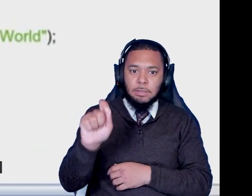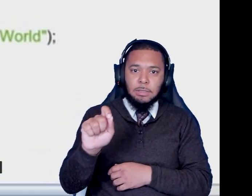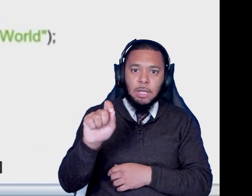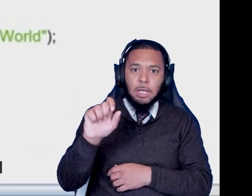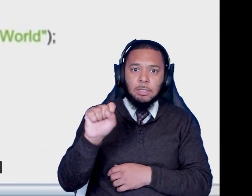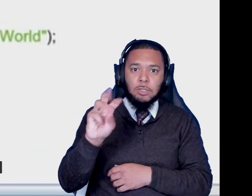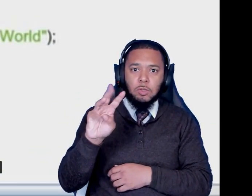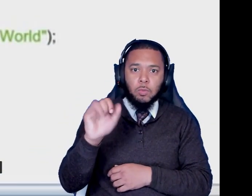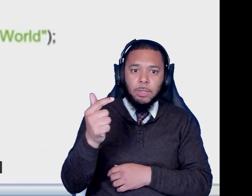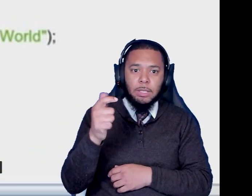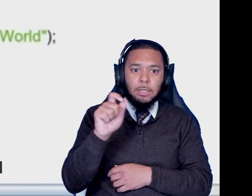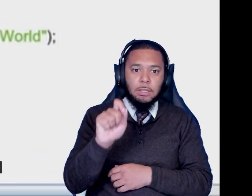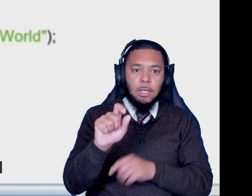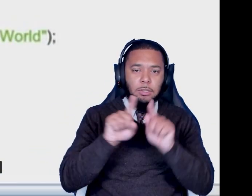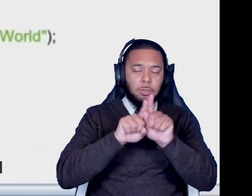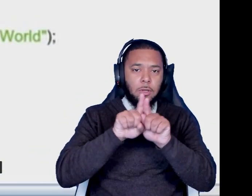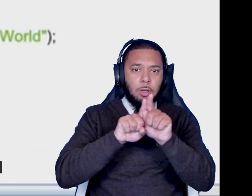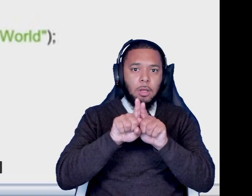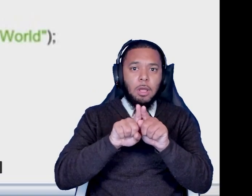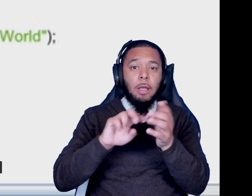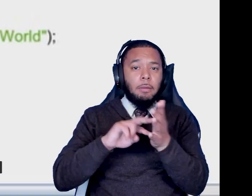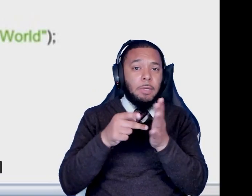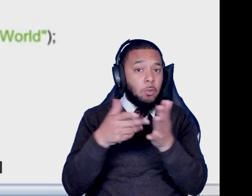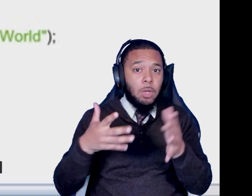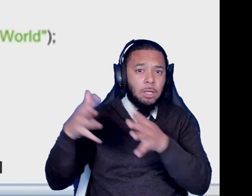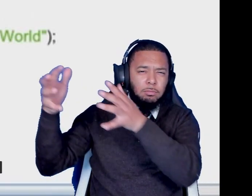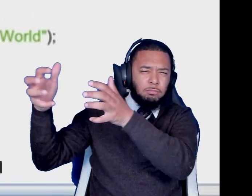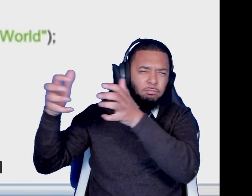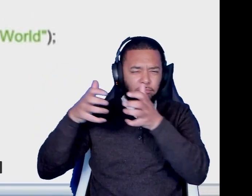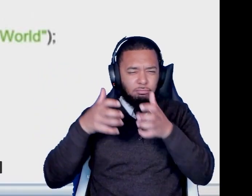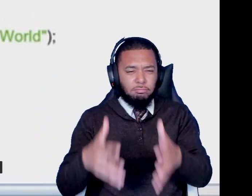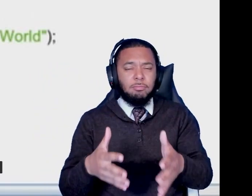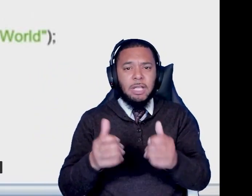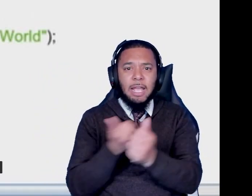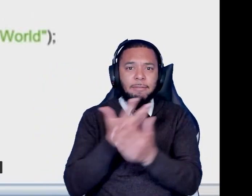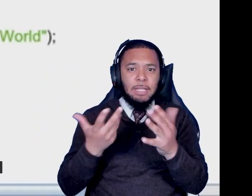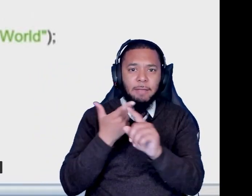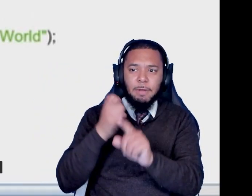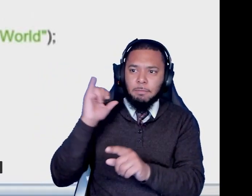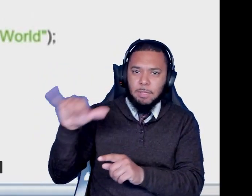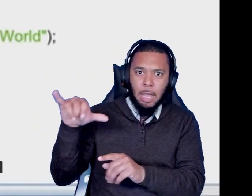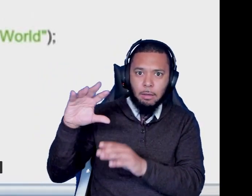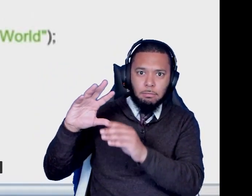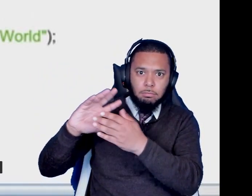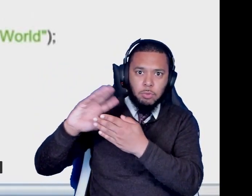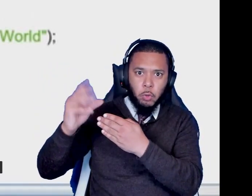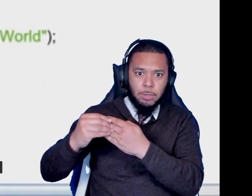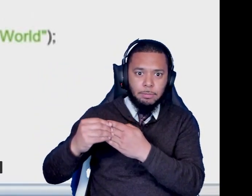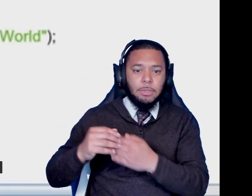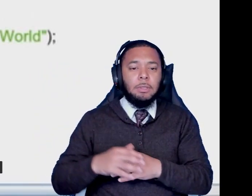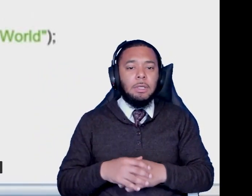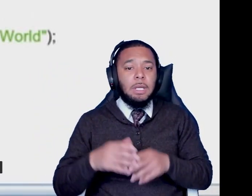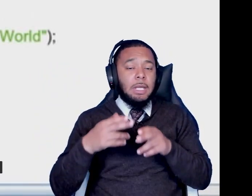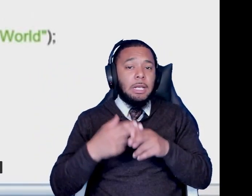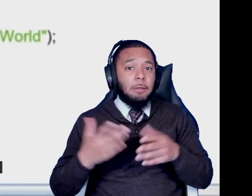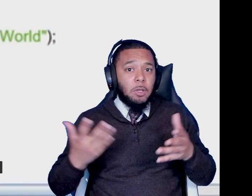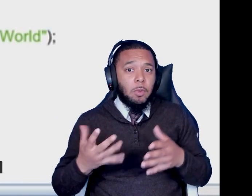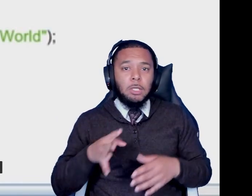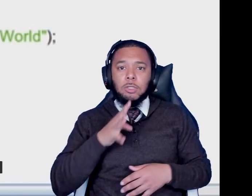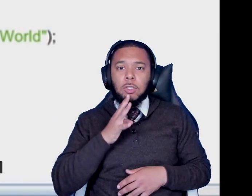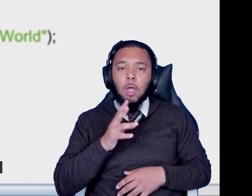javax.swing.star, everything from javax.swing. I have named my program